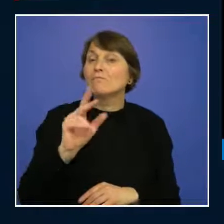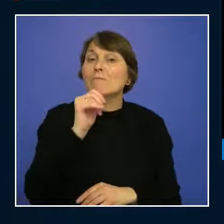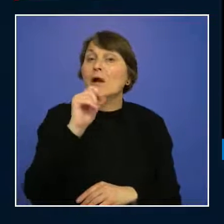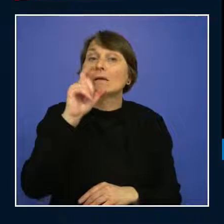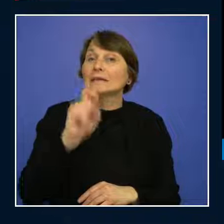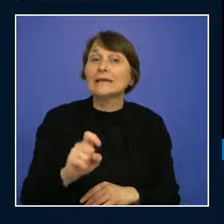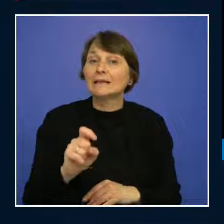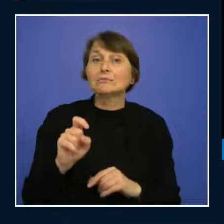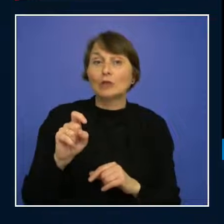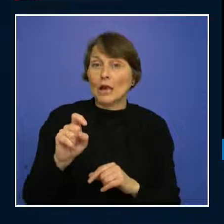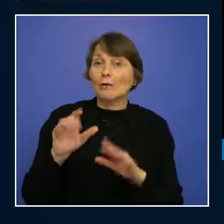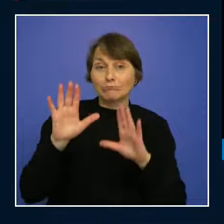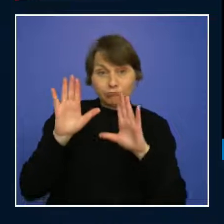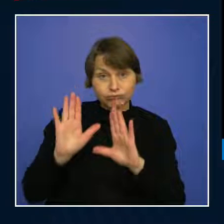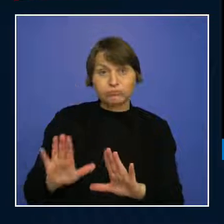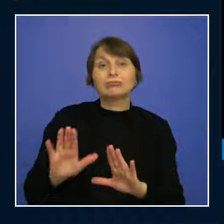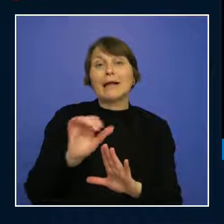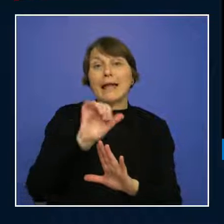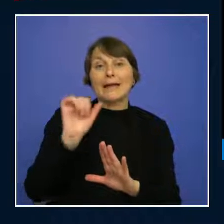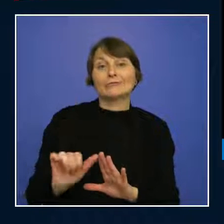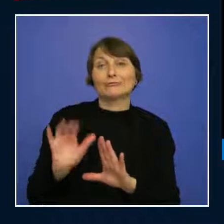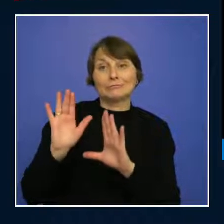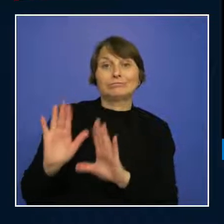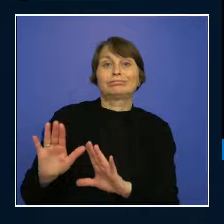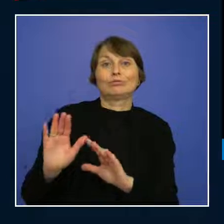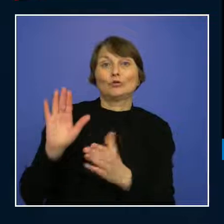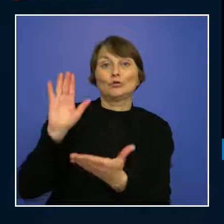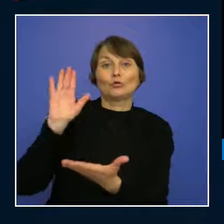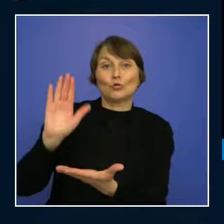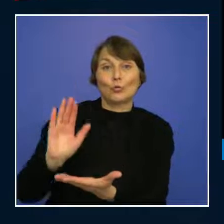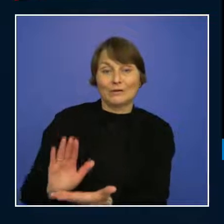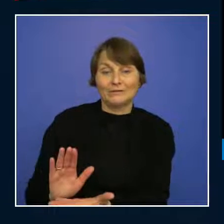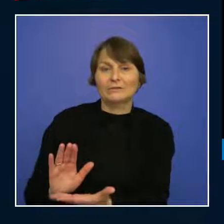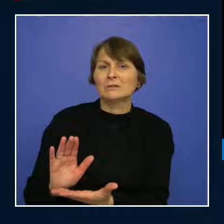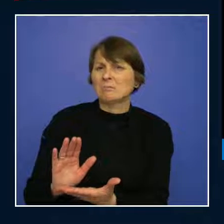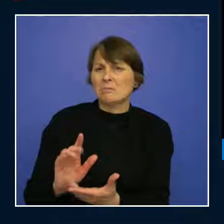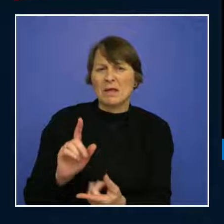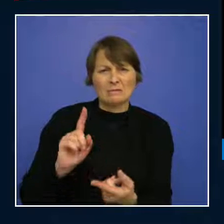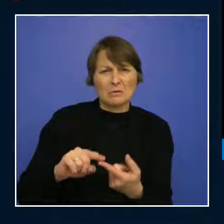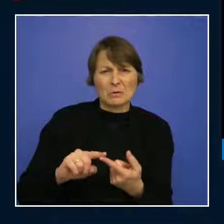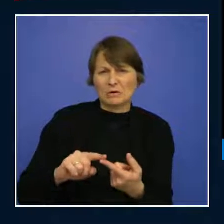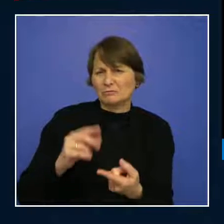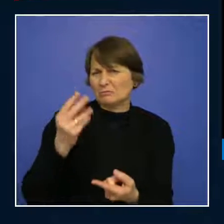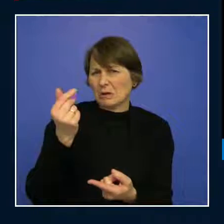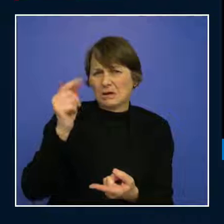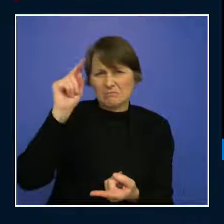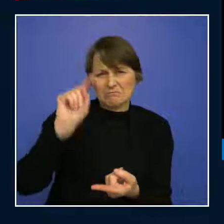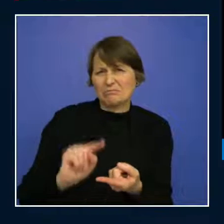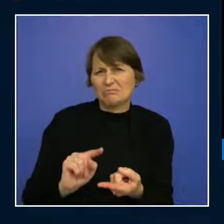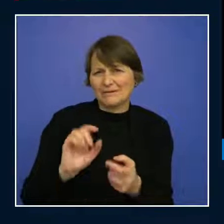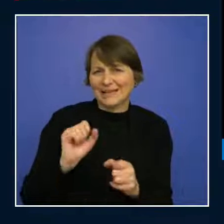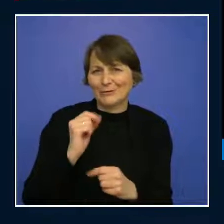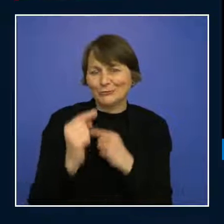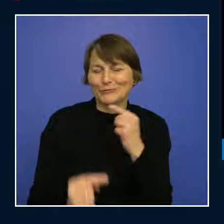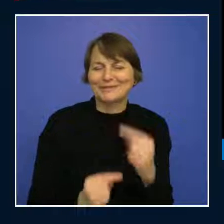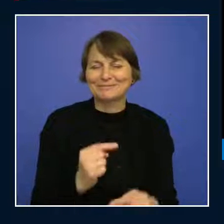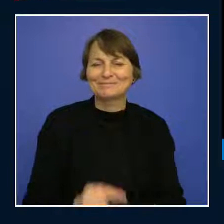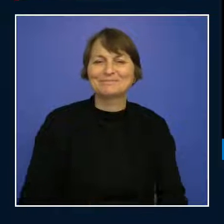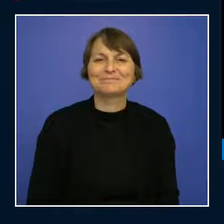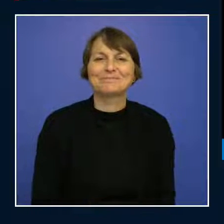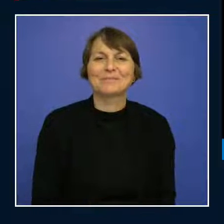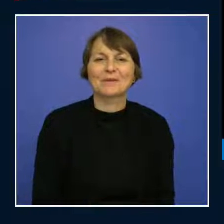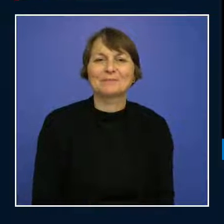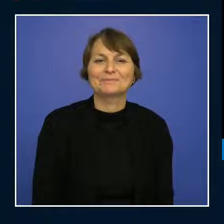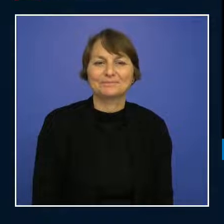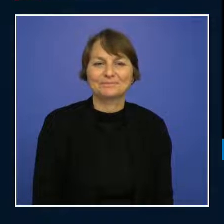storage account. So lots of information there, and fairly cheap to run as well. Now, the other thing that I want to talk about, and